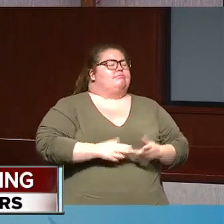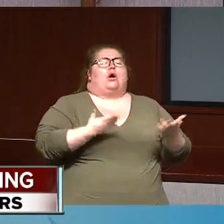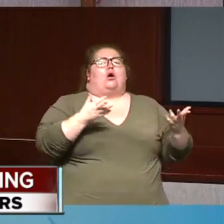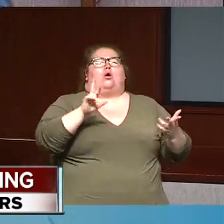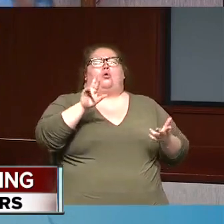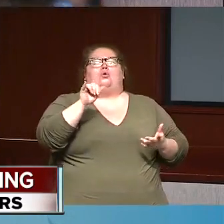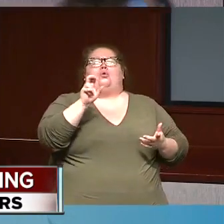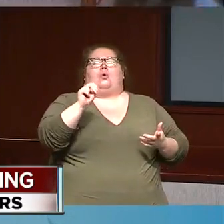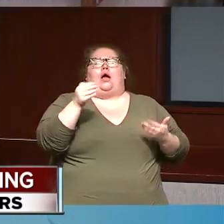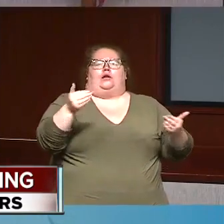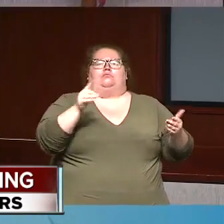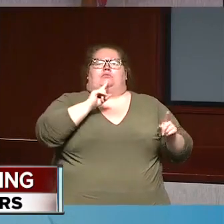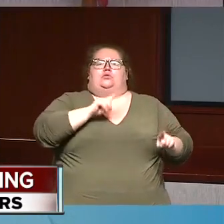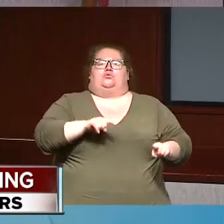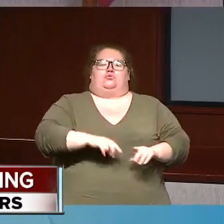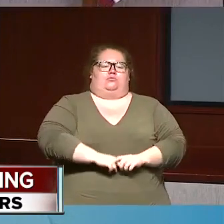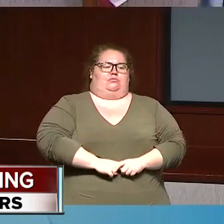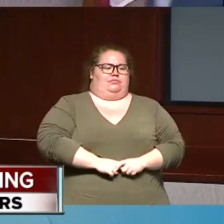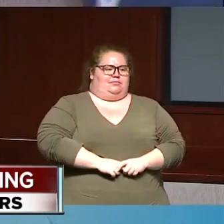answer it.